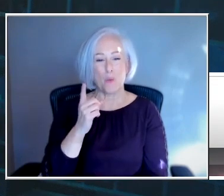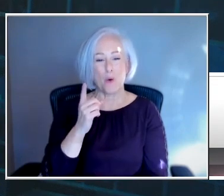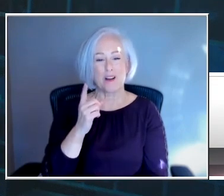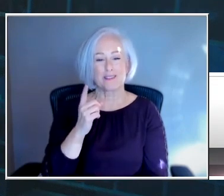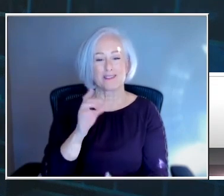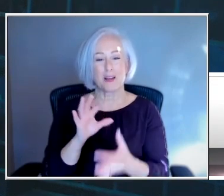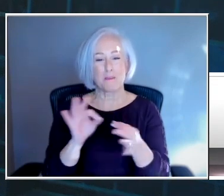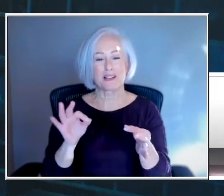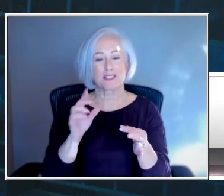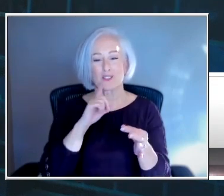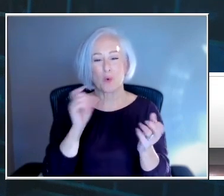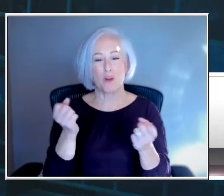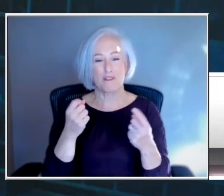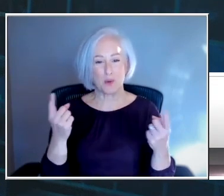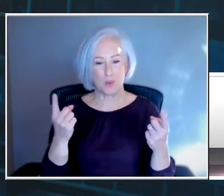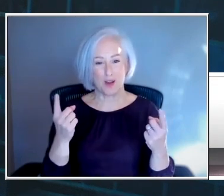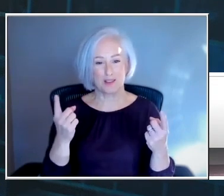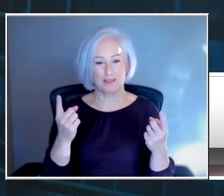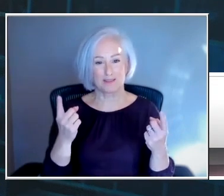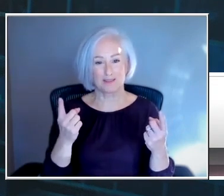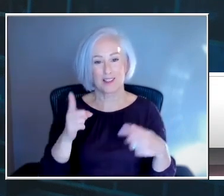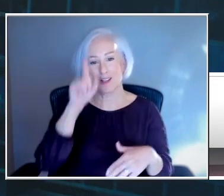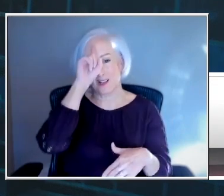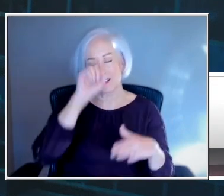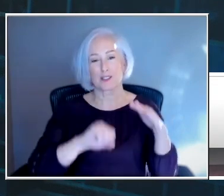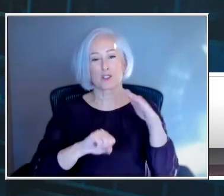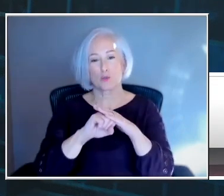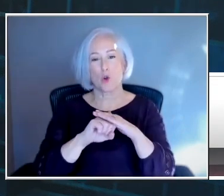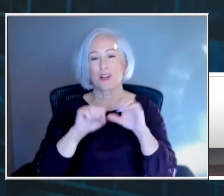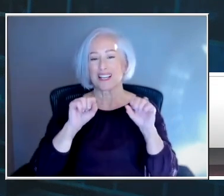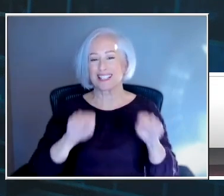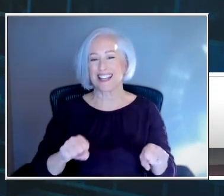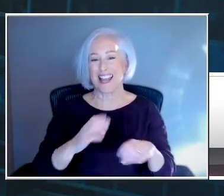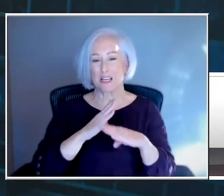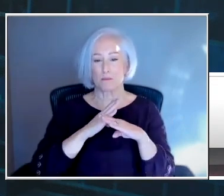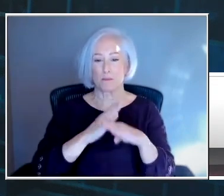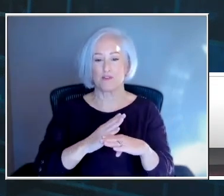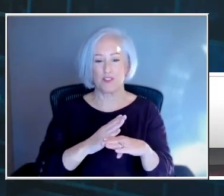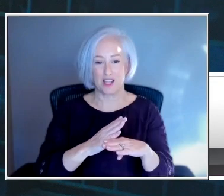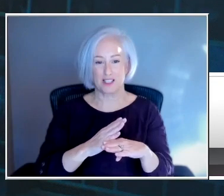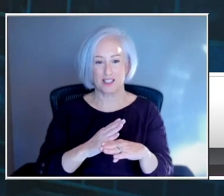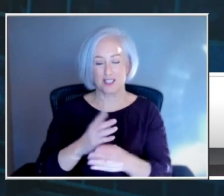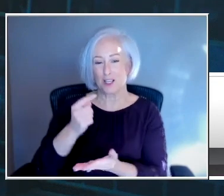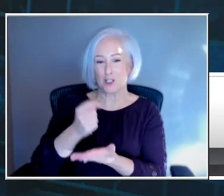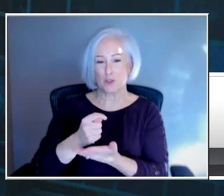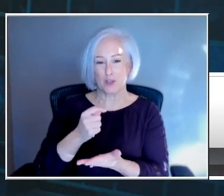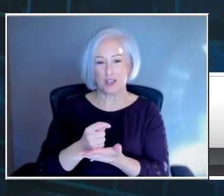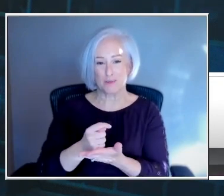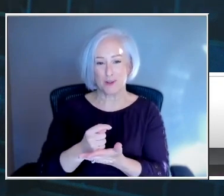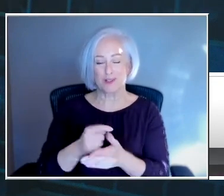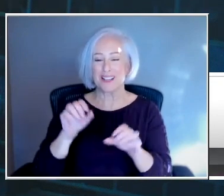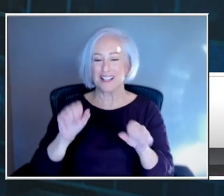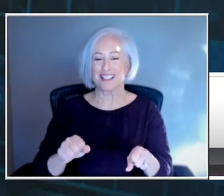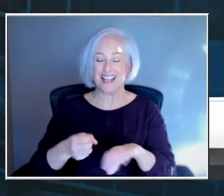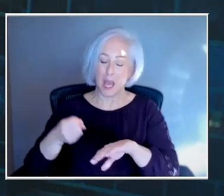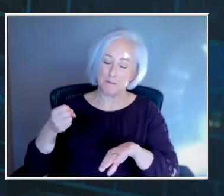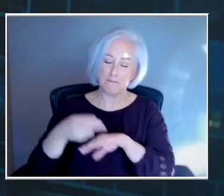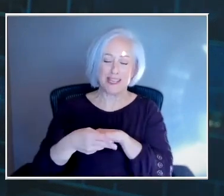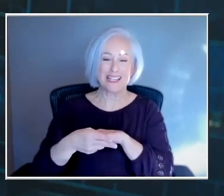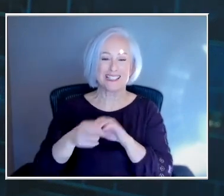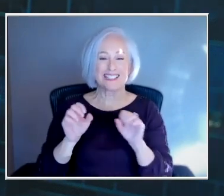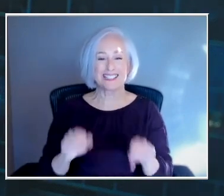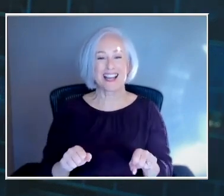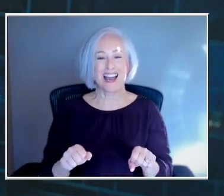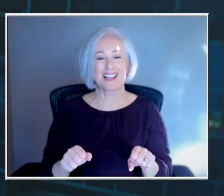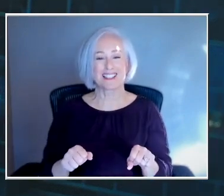everybody. Stroke is preventable, treatable, and beatable. Yeah. So there is life and